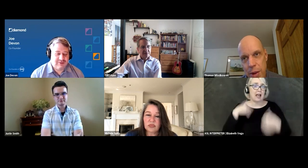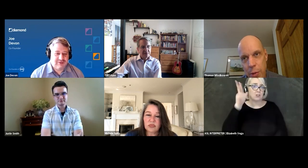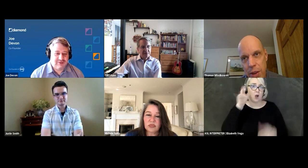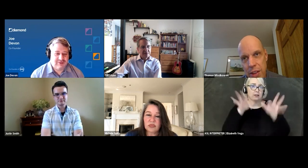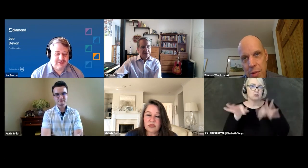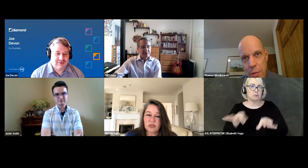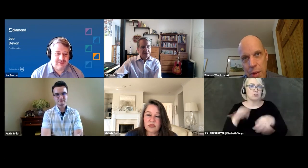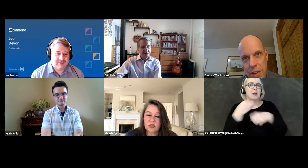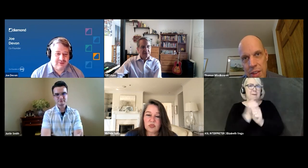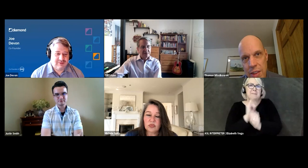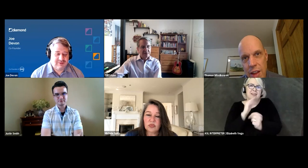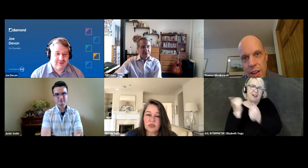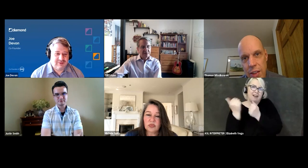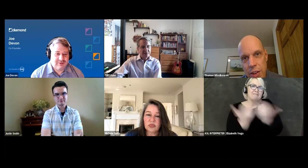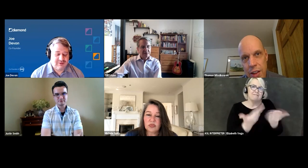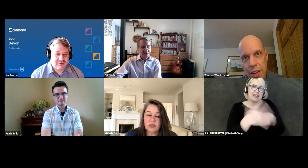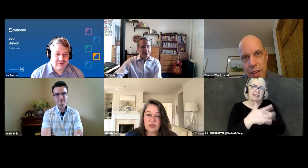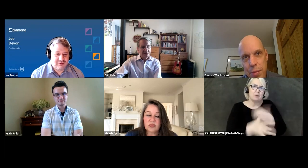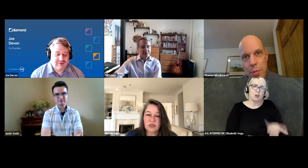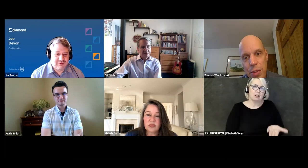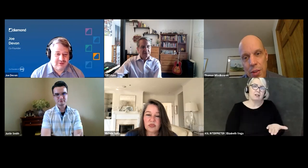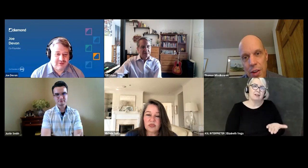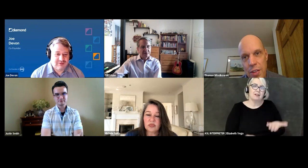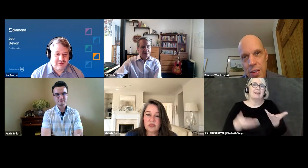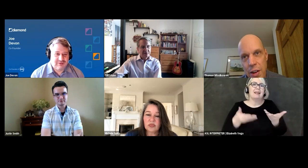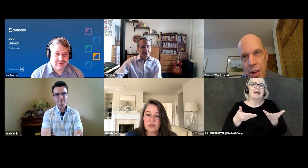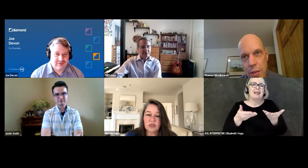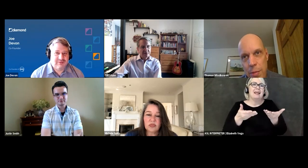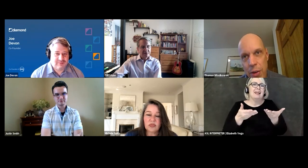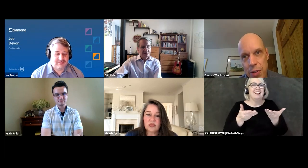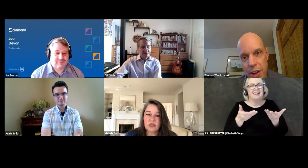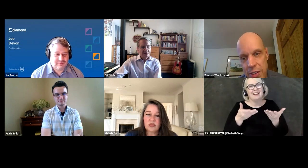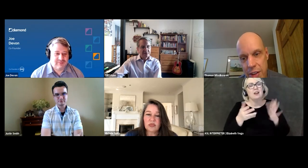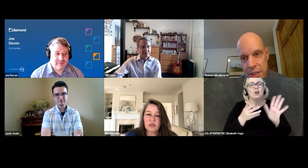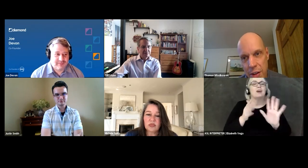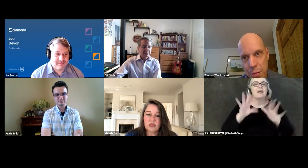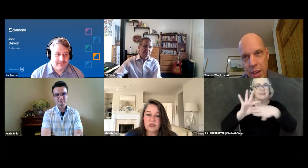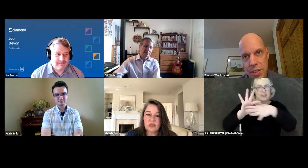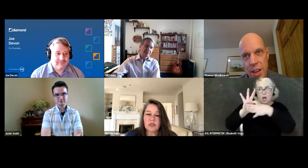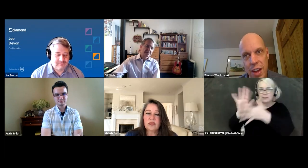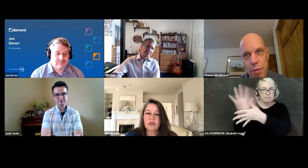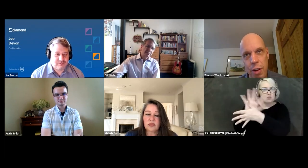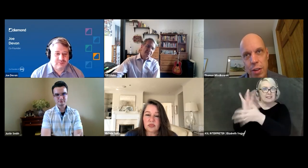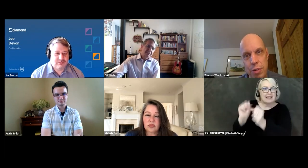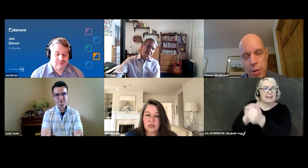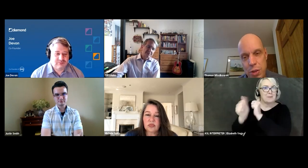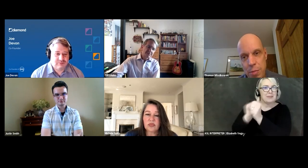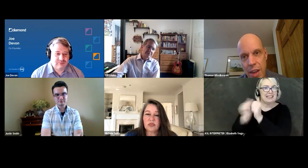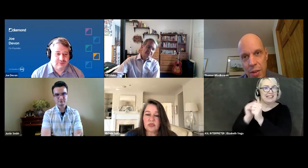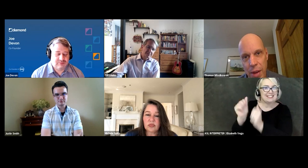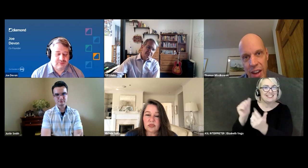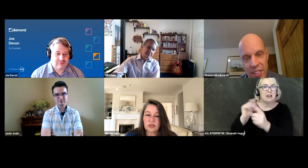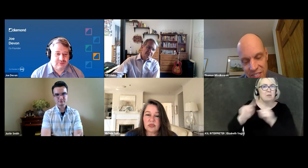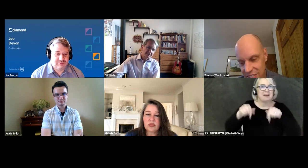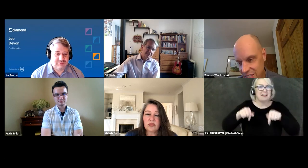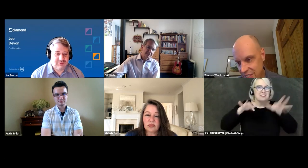available, somehow we let the content compete with the other content on the merit of the content itself, but let's not have audio description be